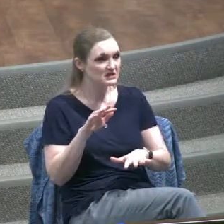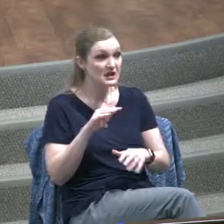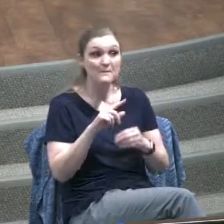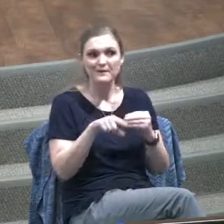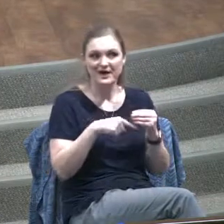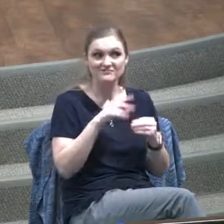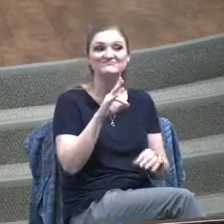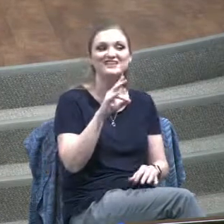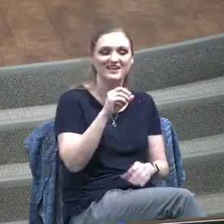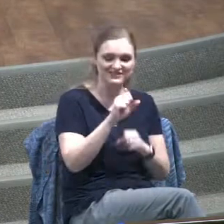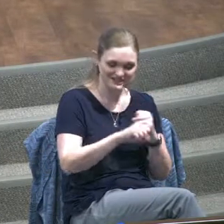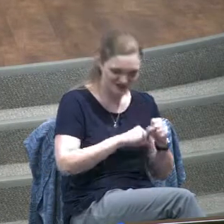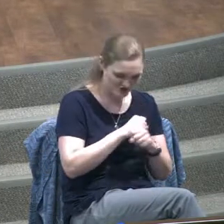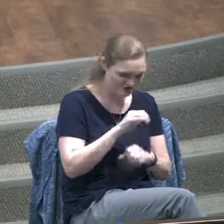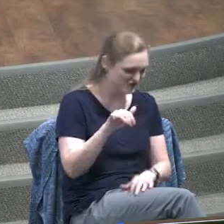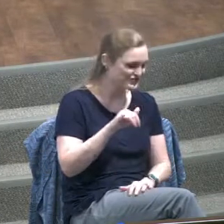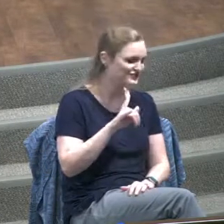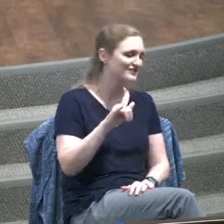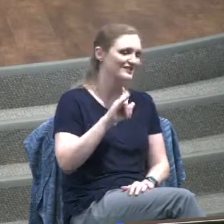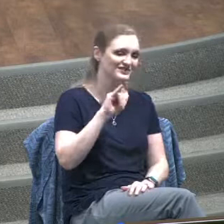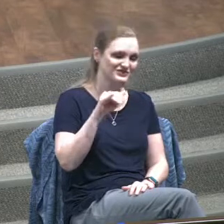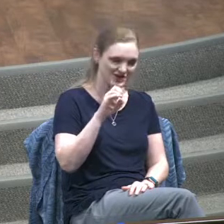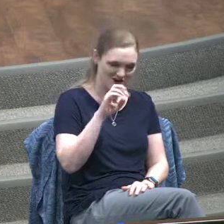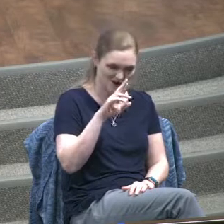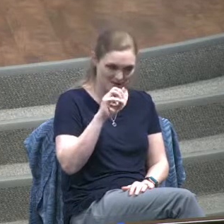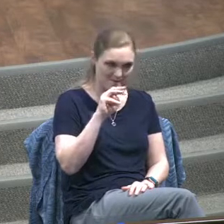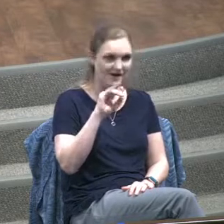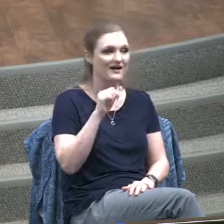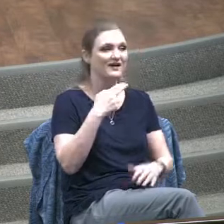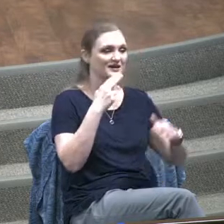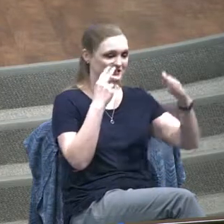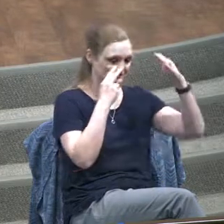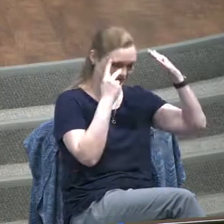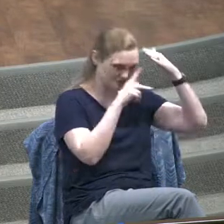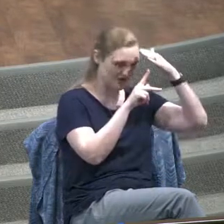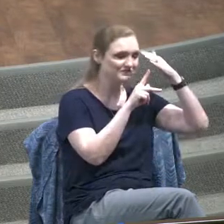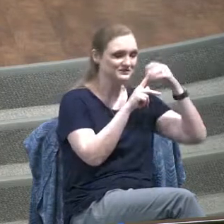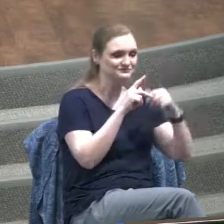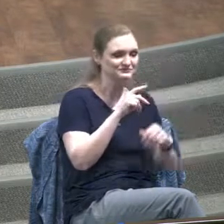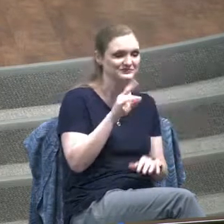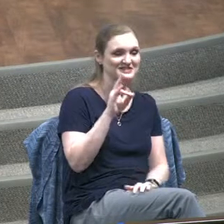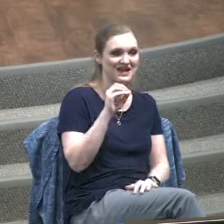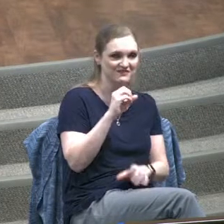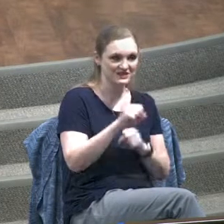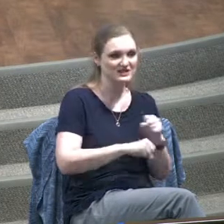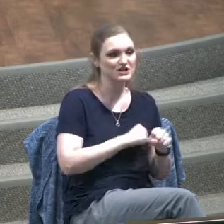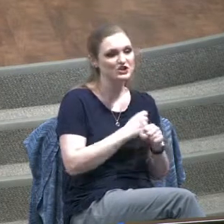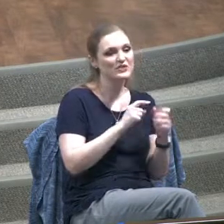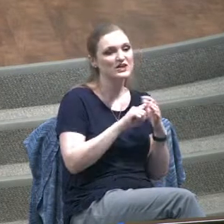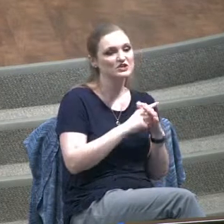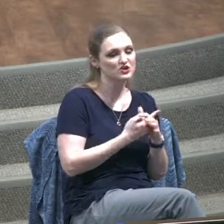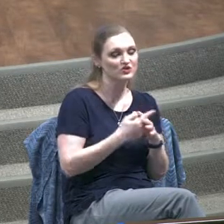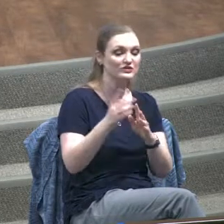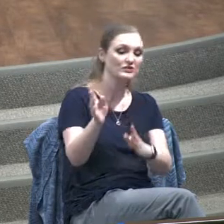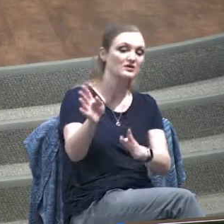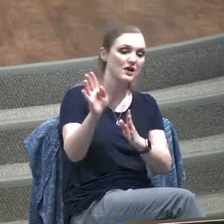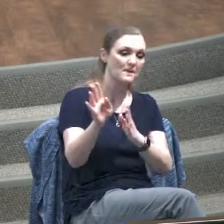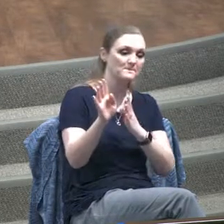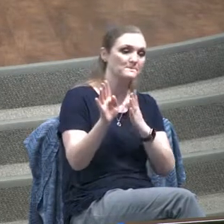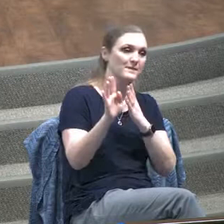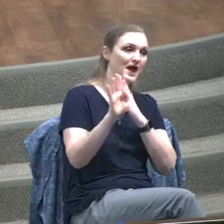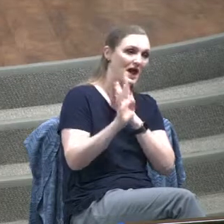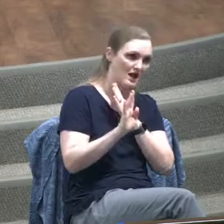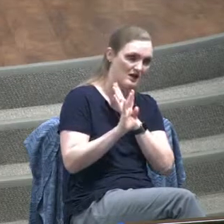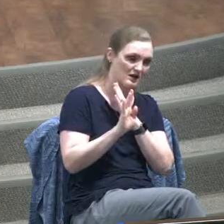70 years, just as Jeremiah said. It's been like 70 years, and they've started to come back now, and